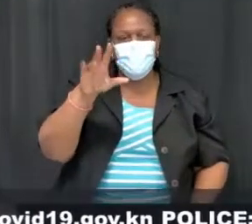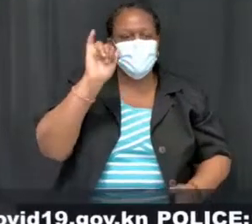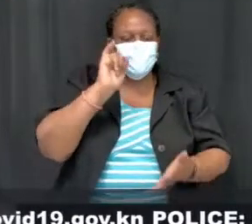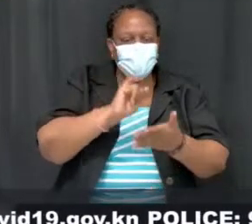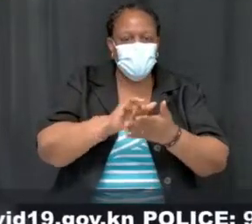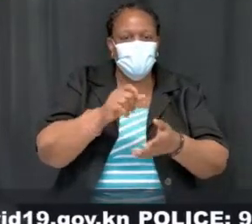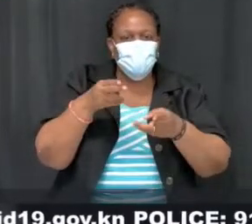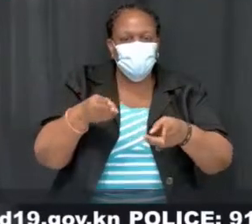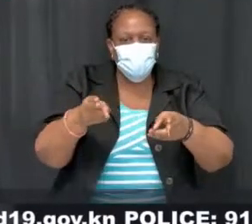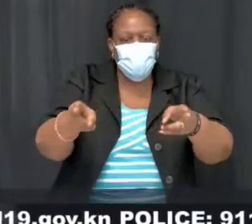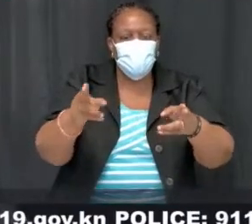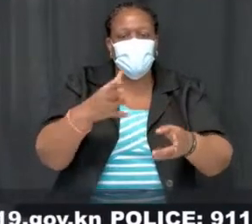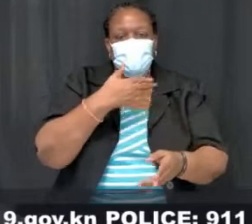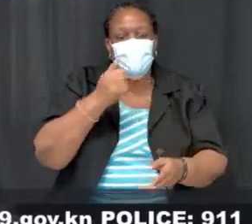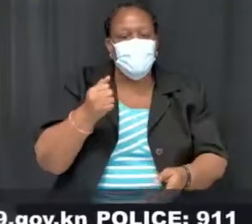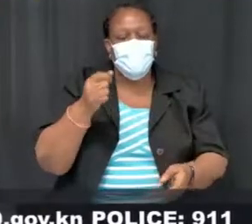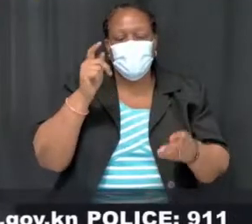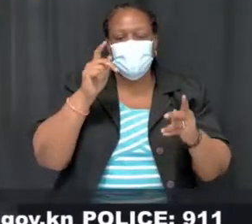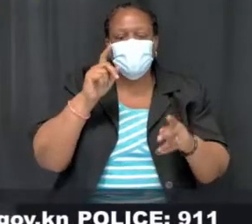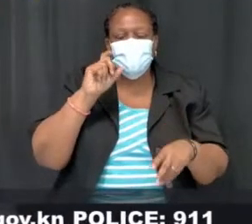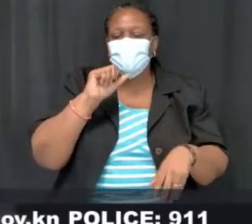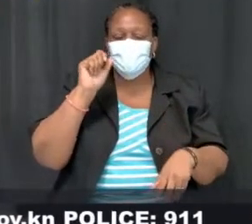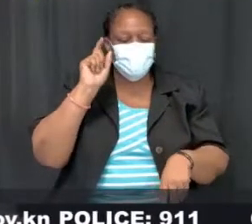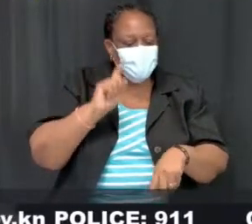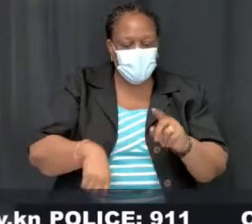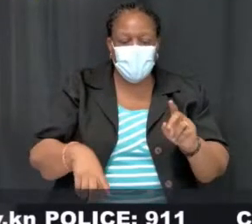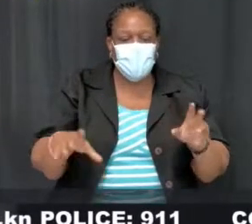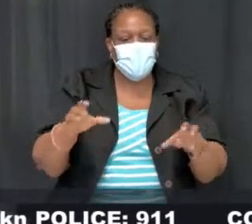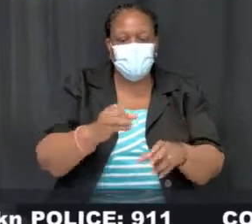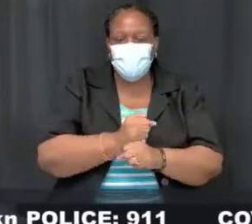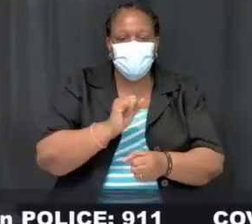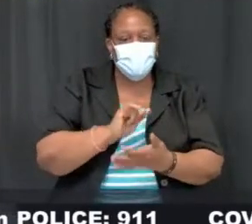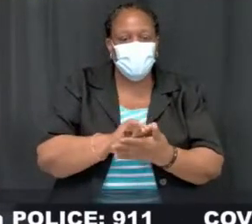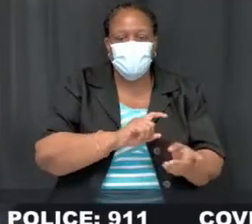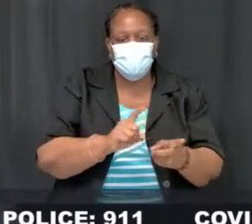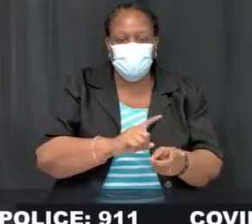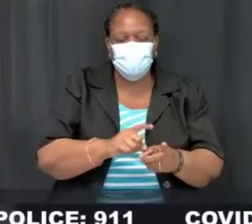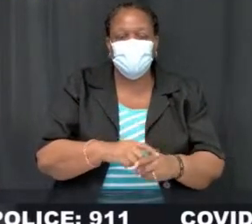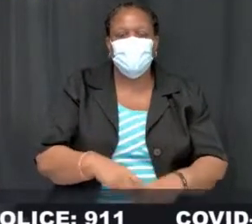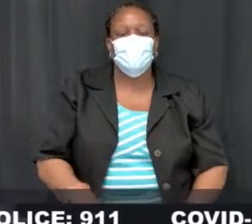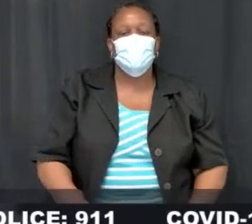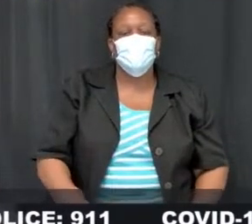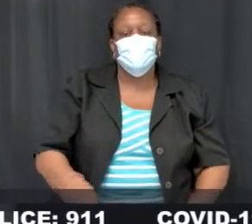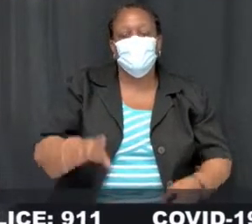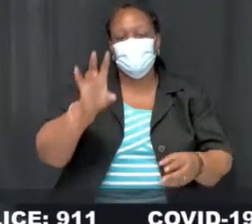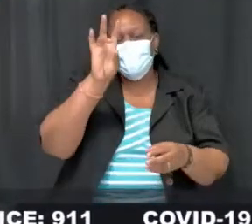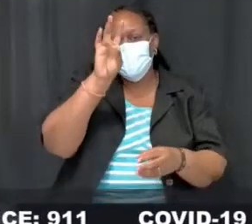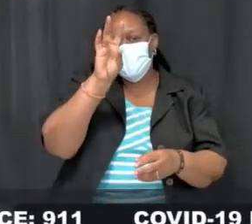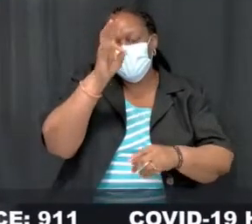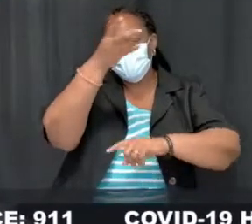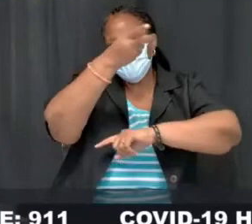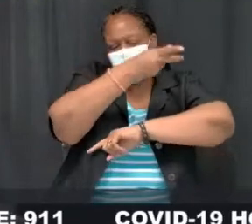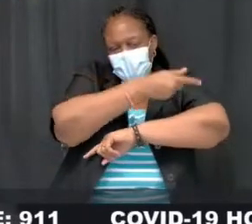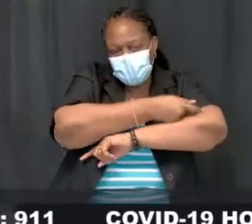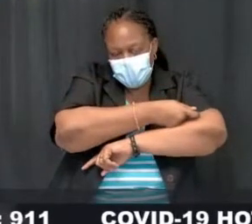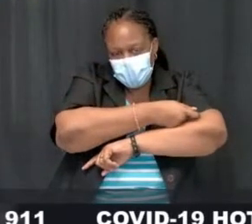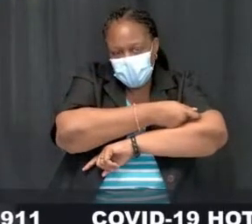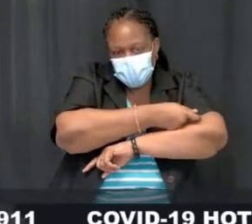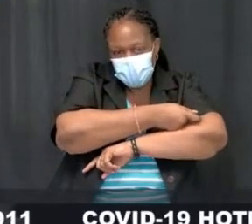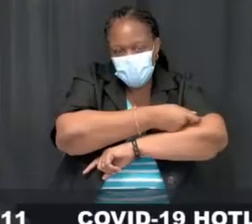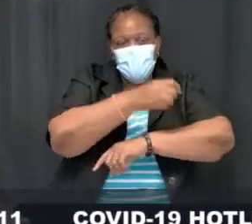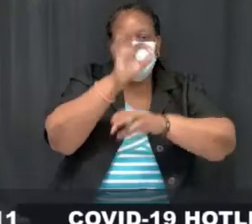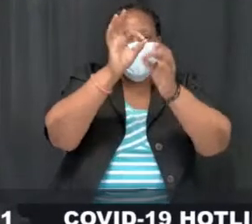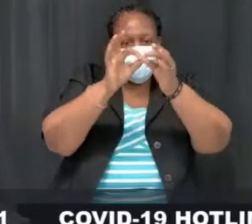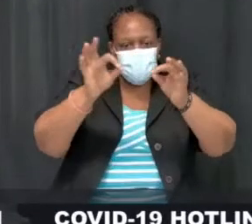is new and everybody is getting familiarized with the process. So give yourself a minimum of 7 days of